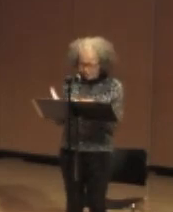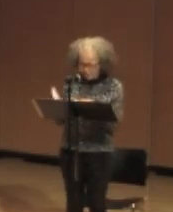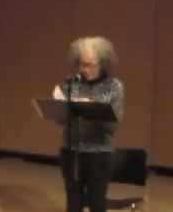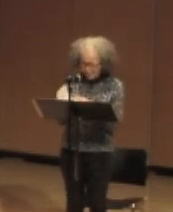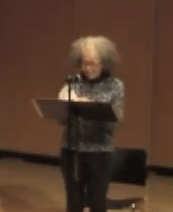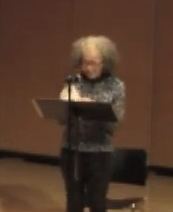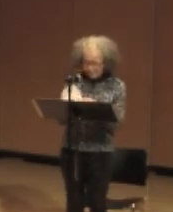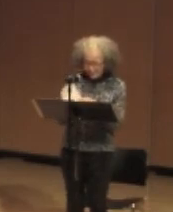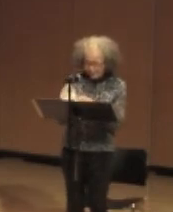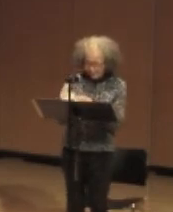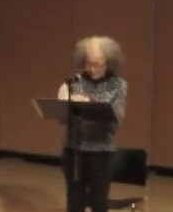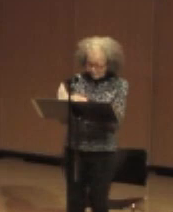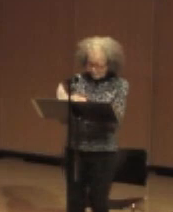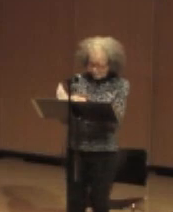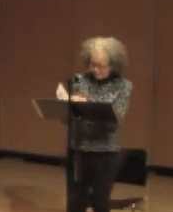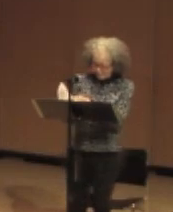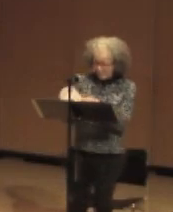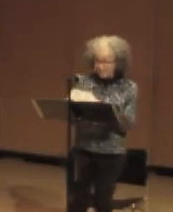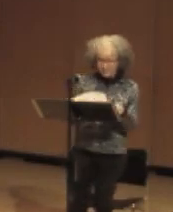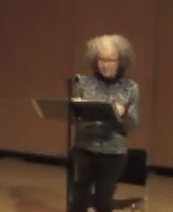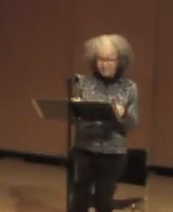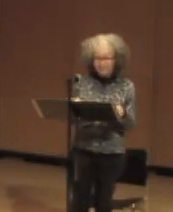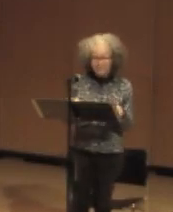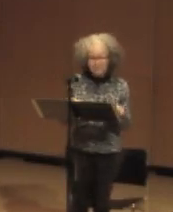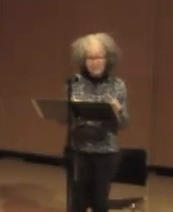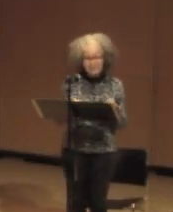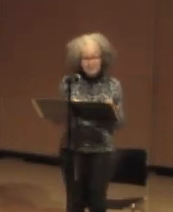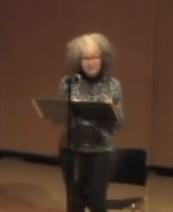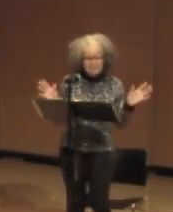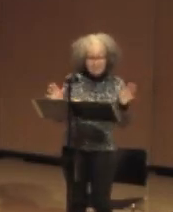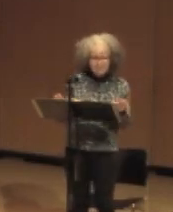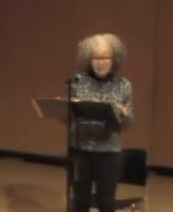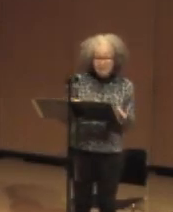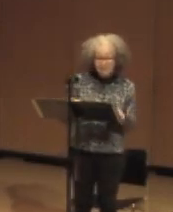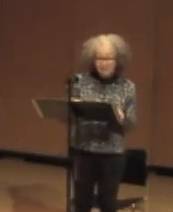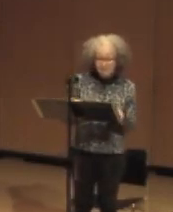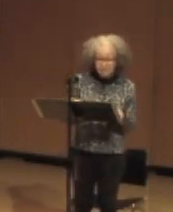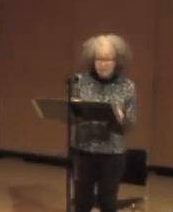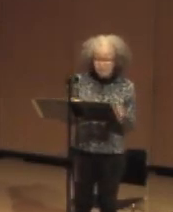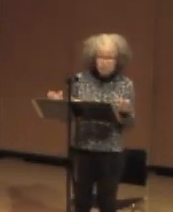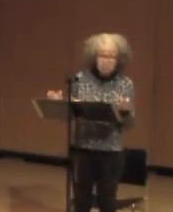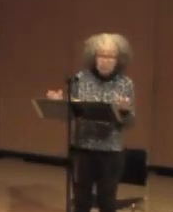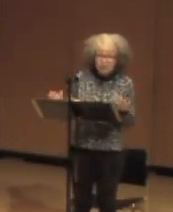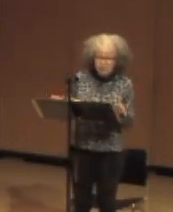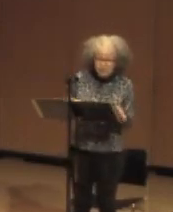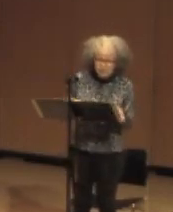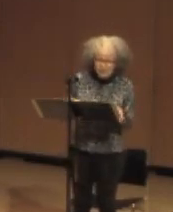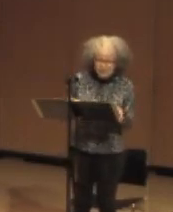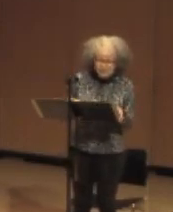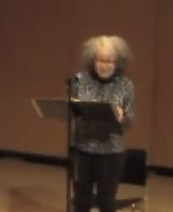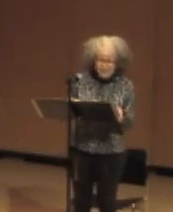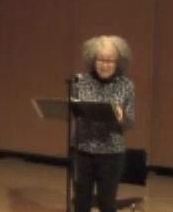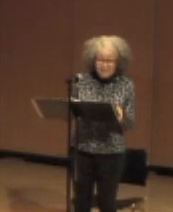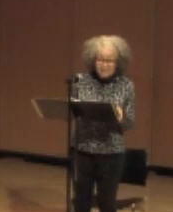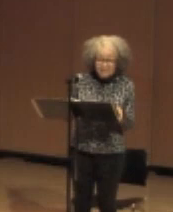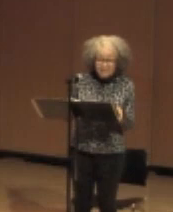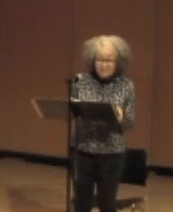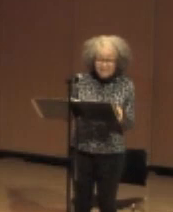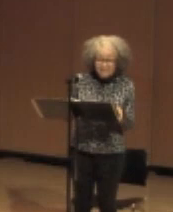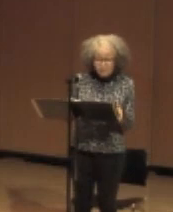and so I thought the anxiety I felt didn't mean anything it was just an everyday